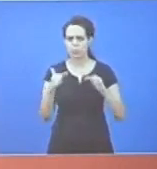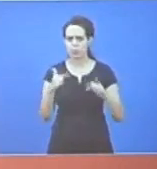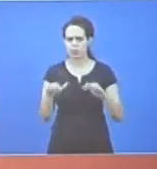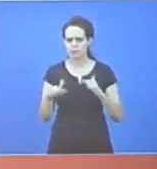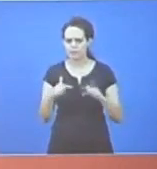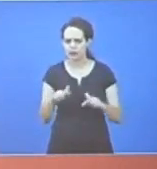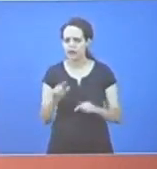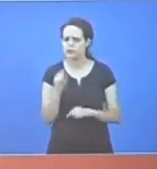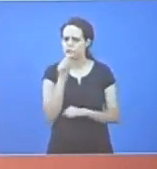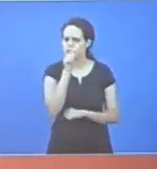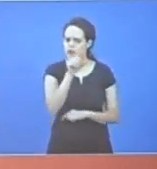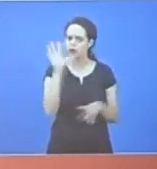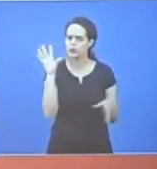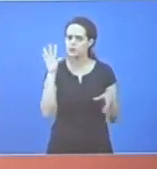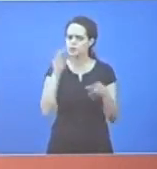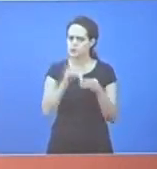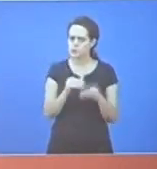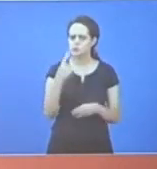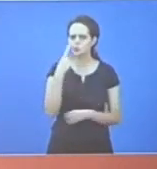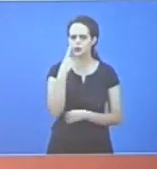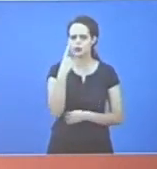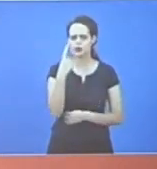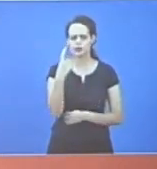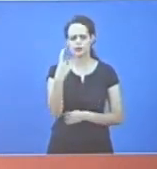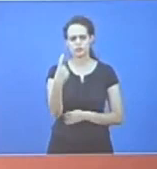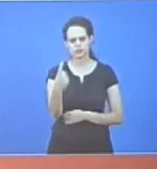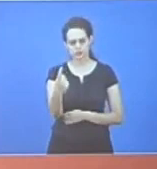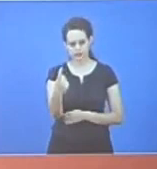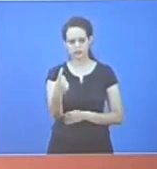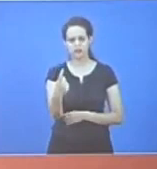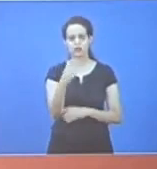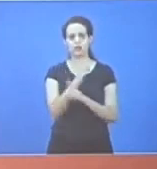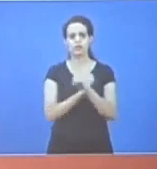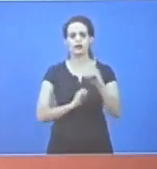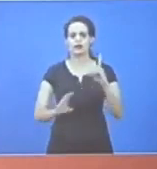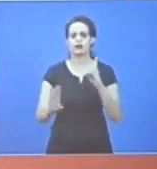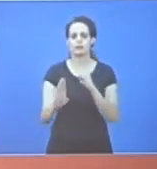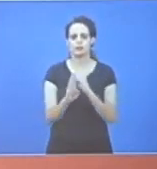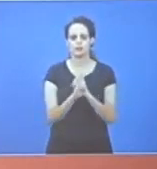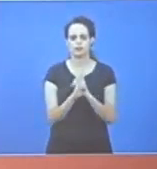he done. A very interesting